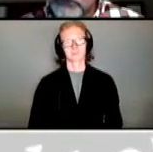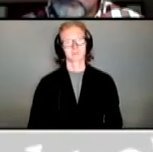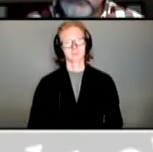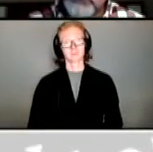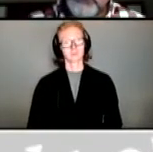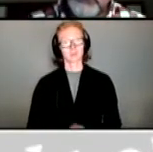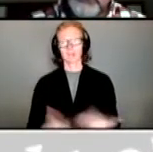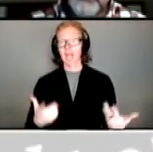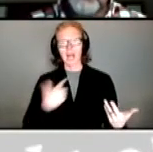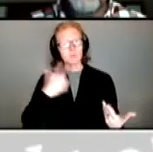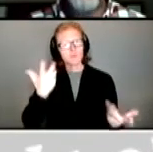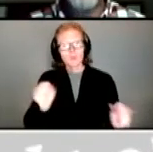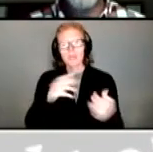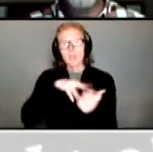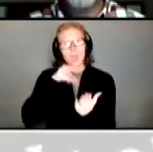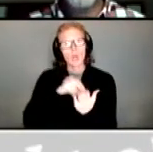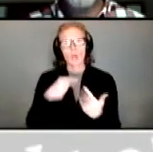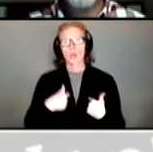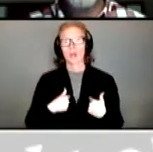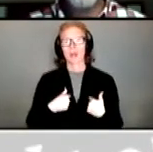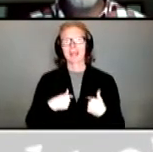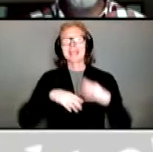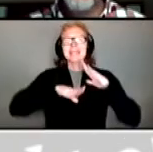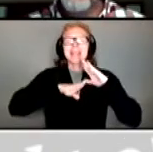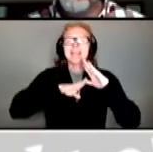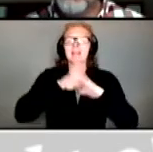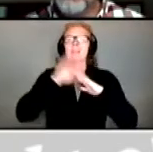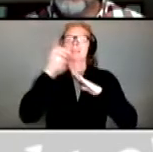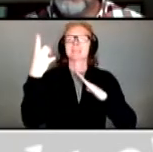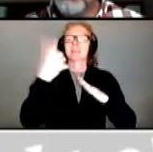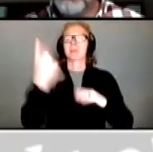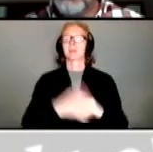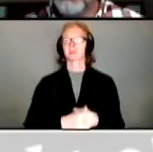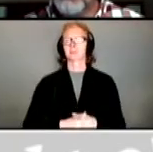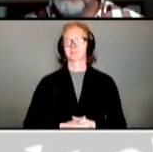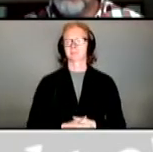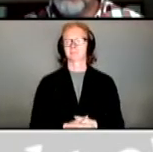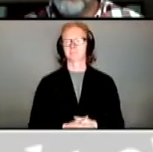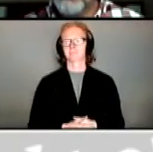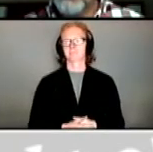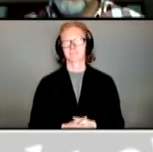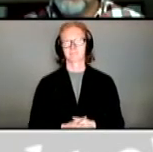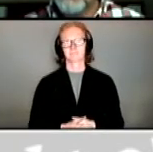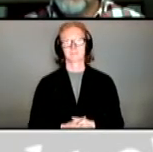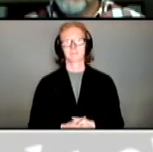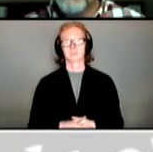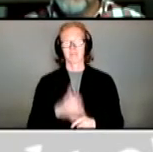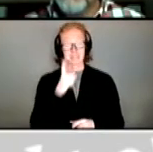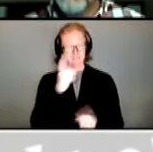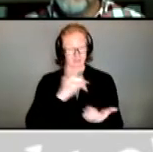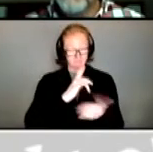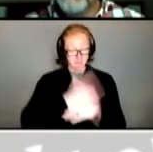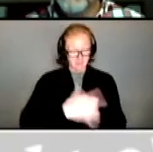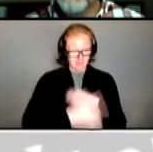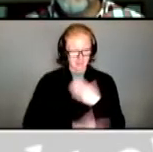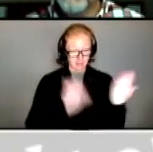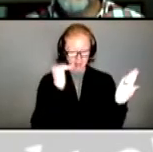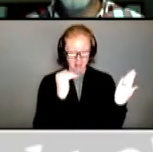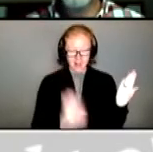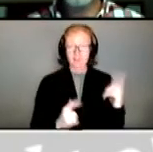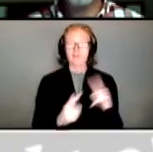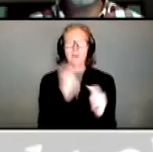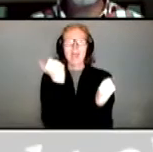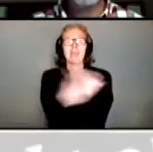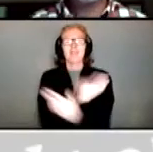learning, is develop something on paper that you just stated tonight, because it